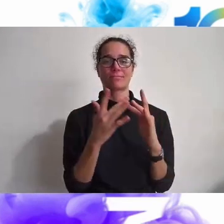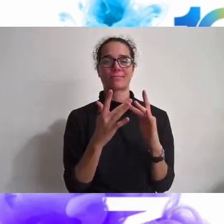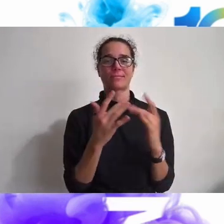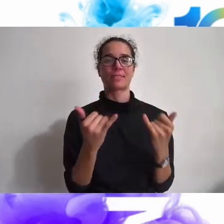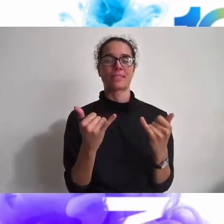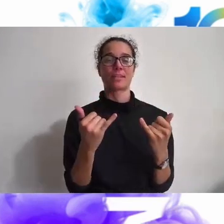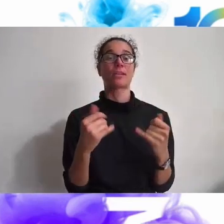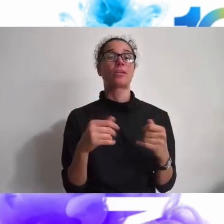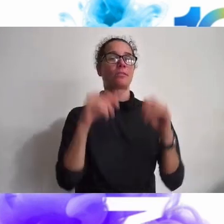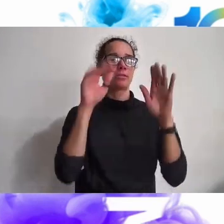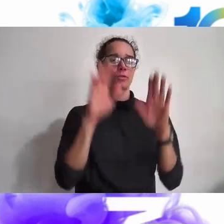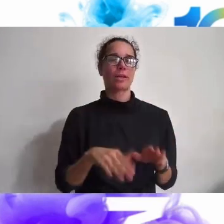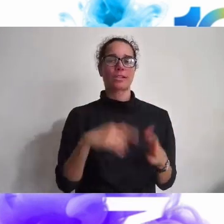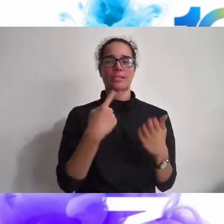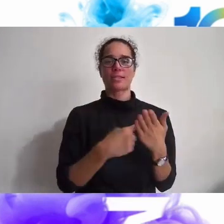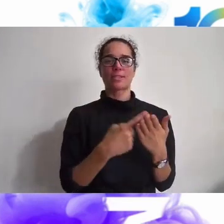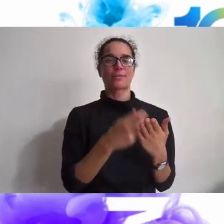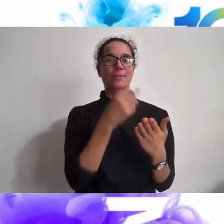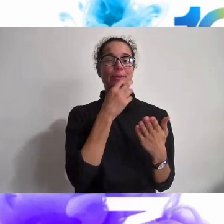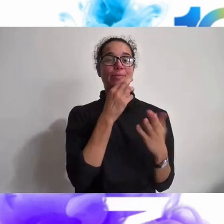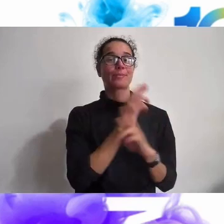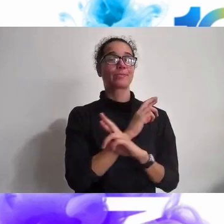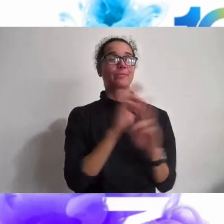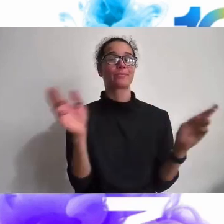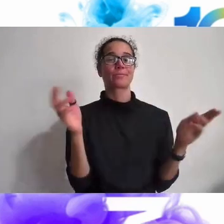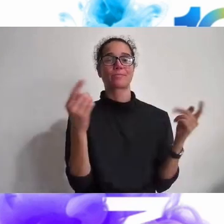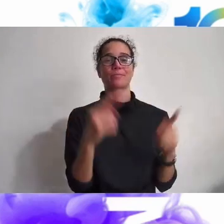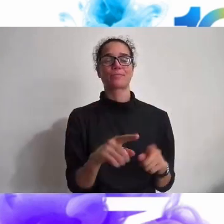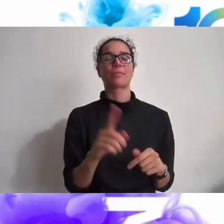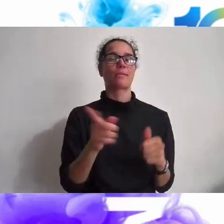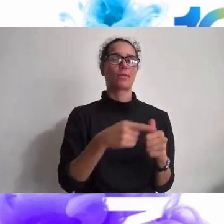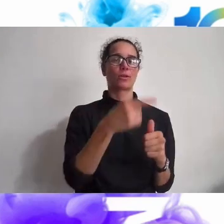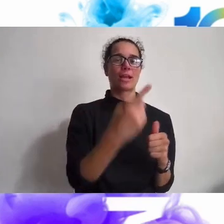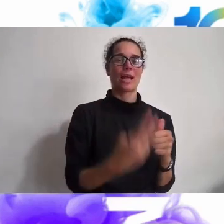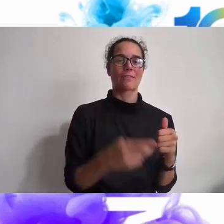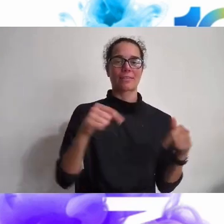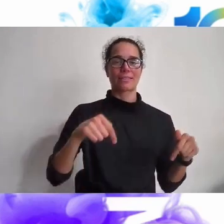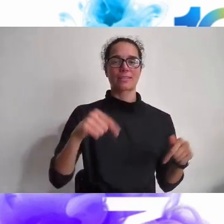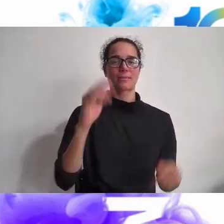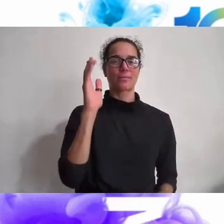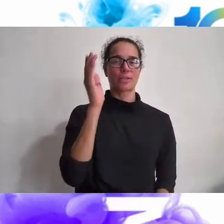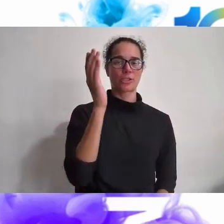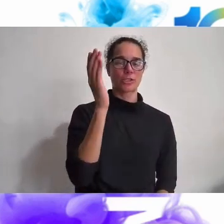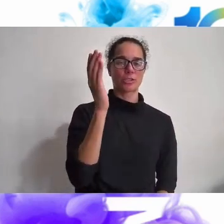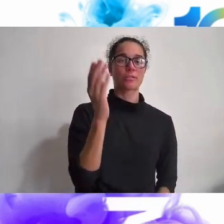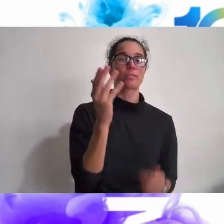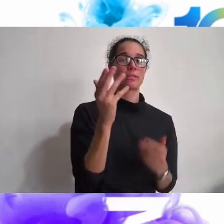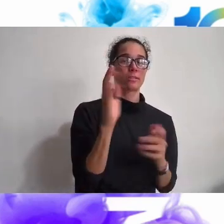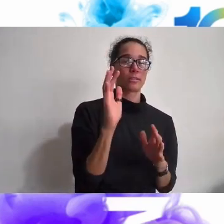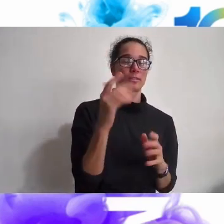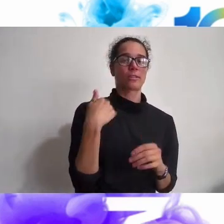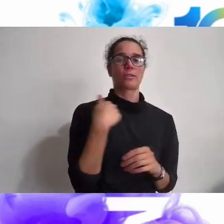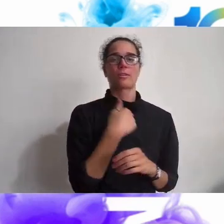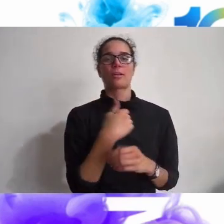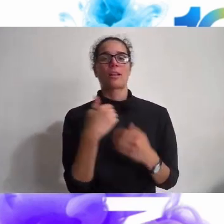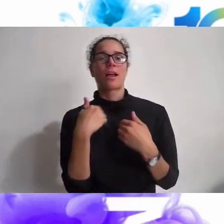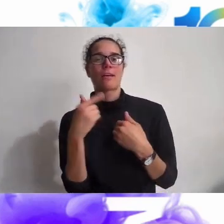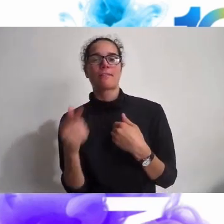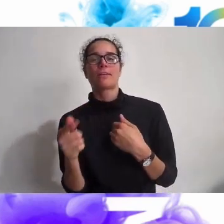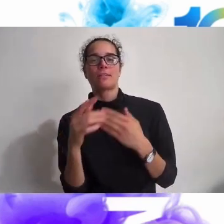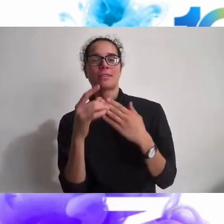panel discussion in the first half of this presentation, and then we will have a guided